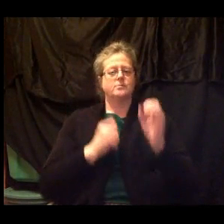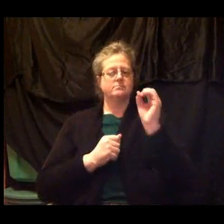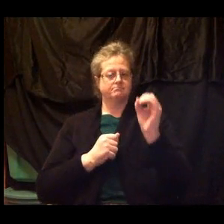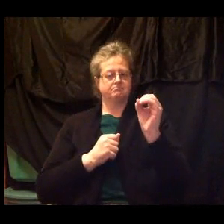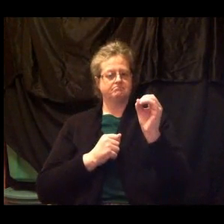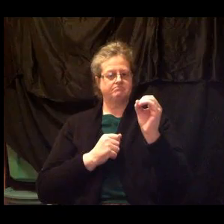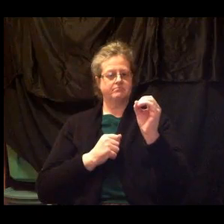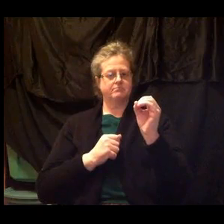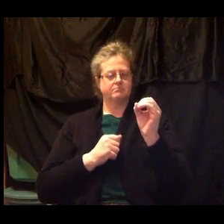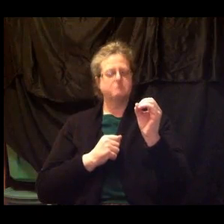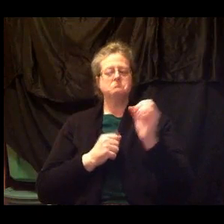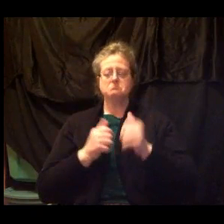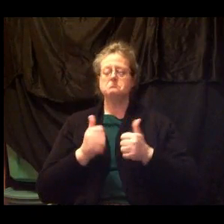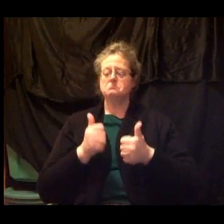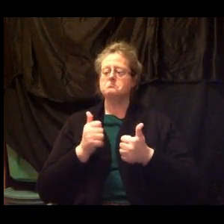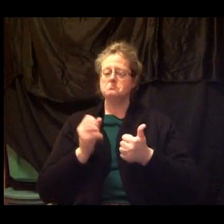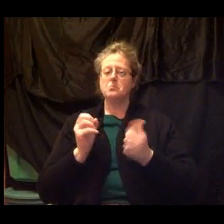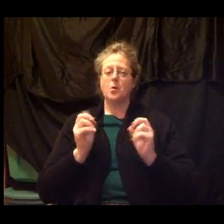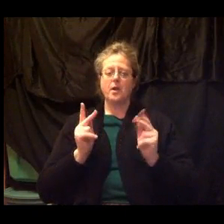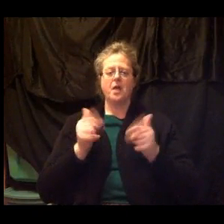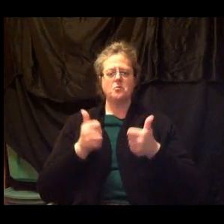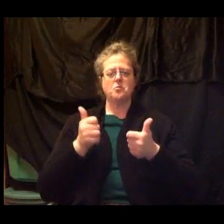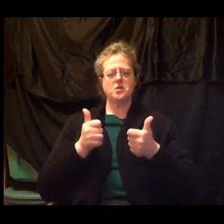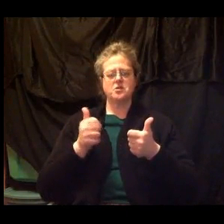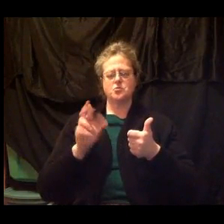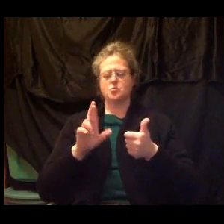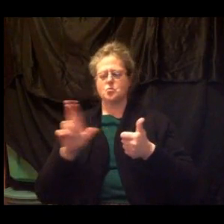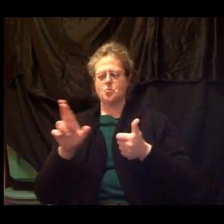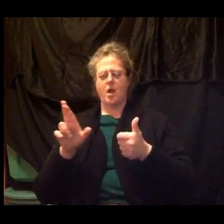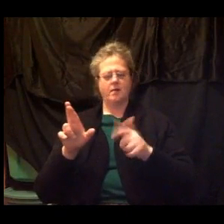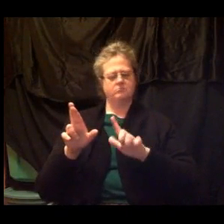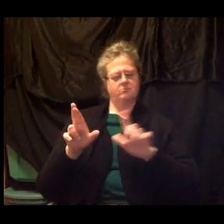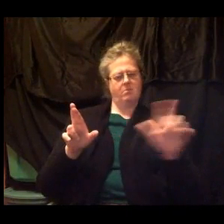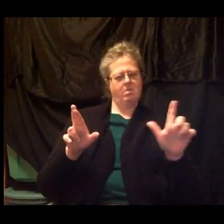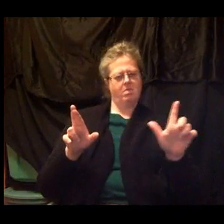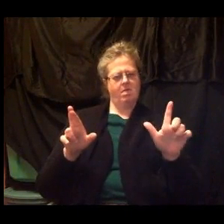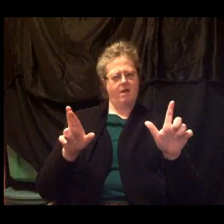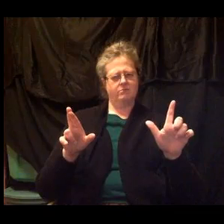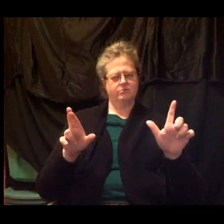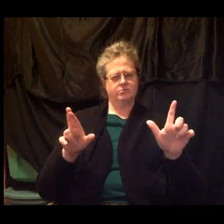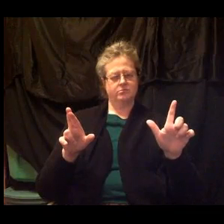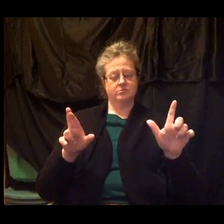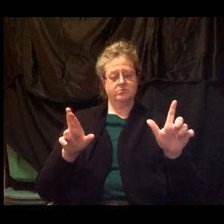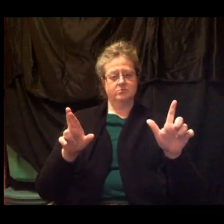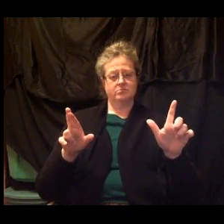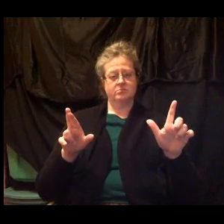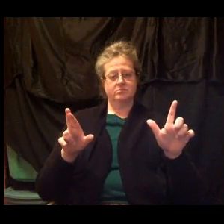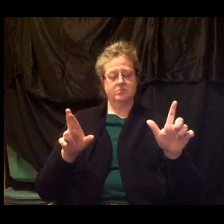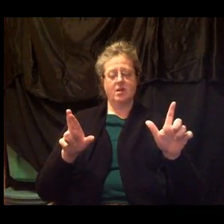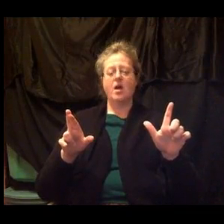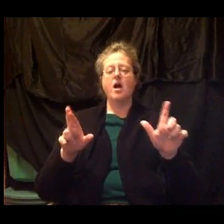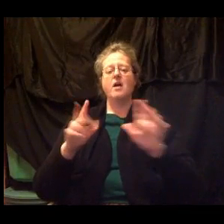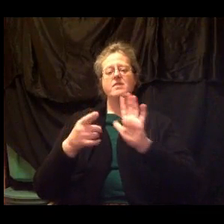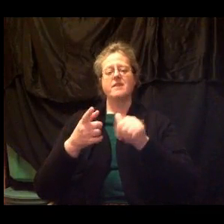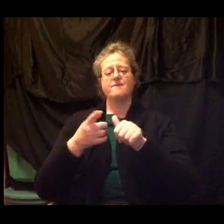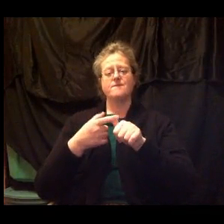Which one of these numbers was to the right and to the left in this one? Adam, do you want to answer that? 2 is on the right. 2 is on the right,